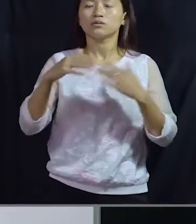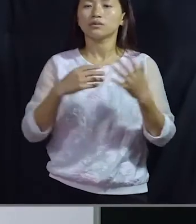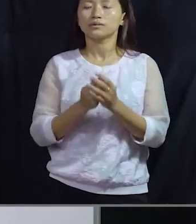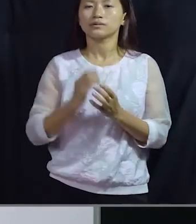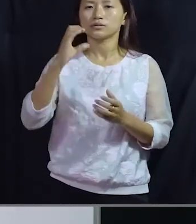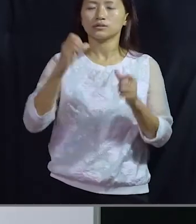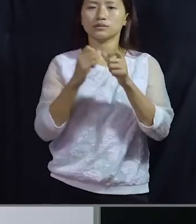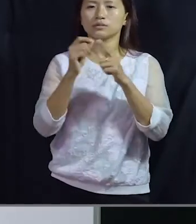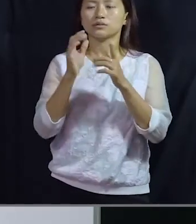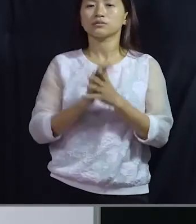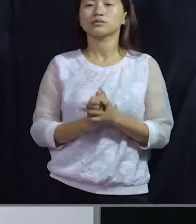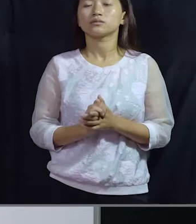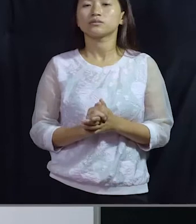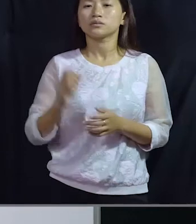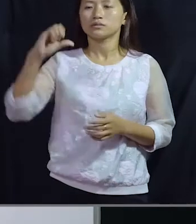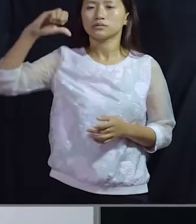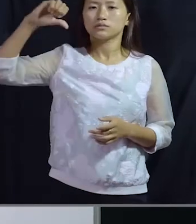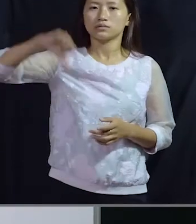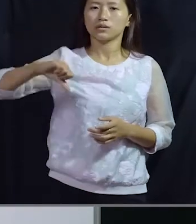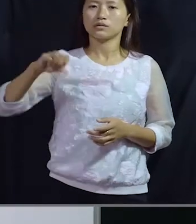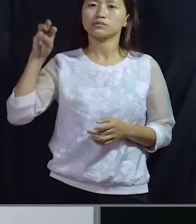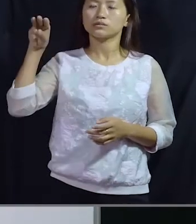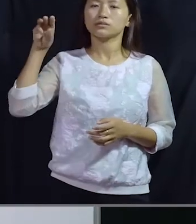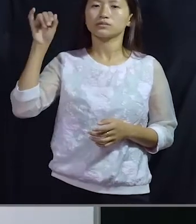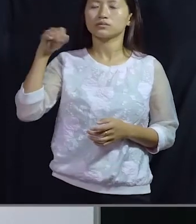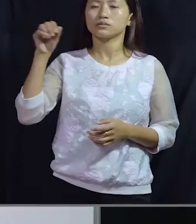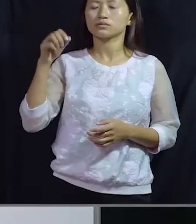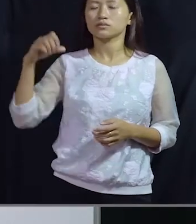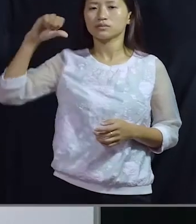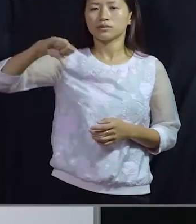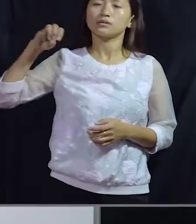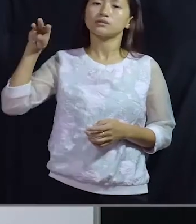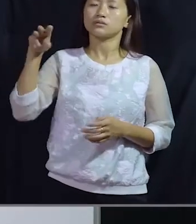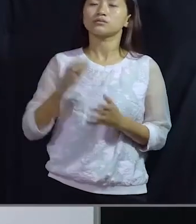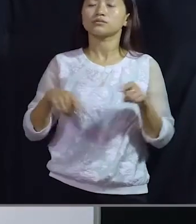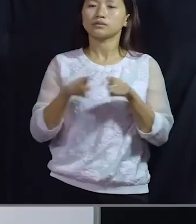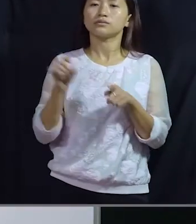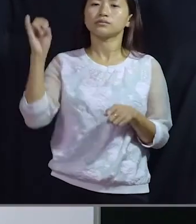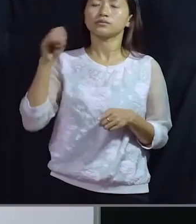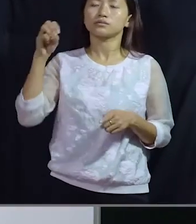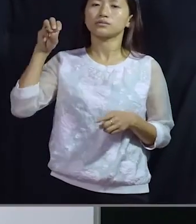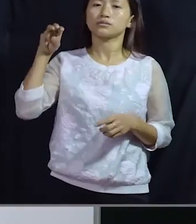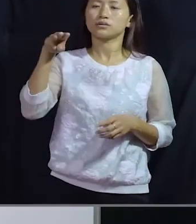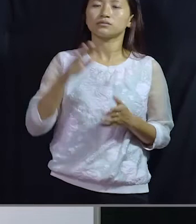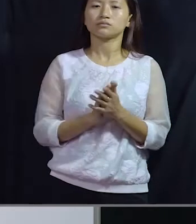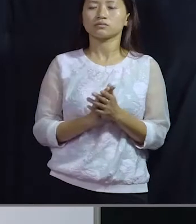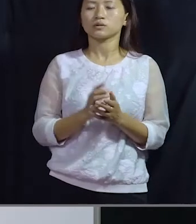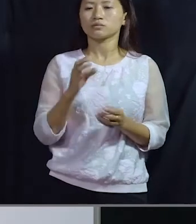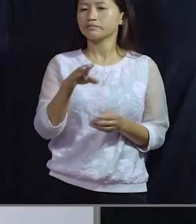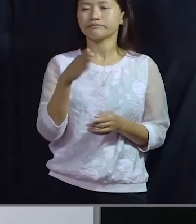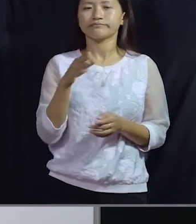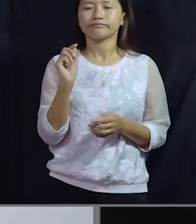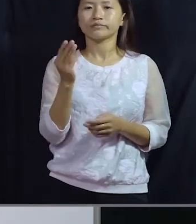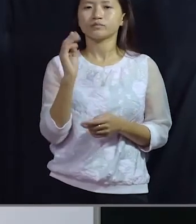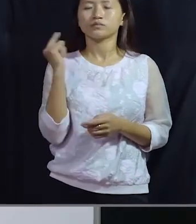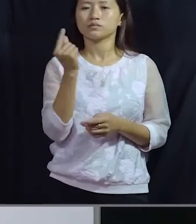capital of all partners, that is 9,000 and 6,000, will no longer be used, but their current capital